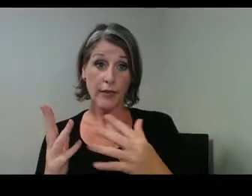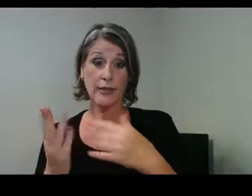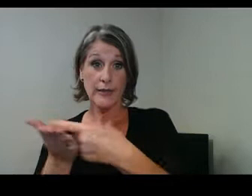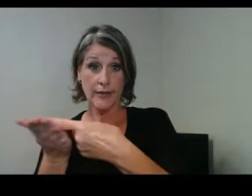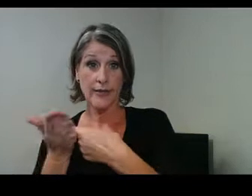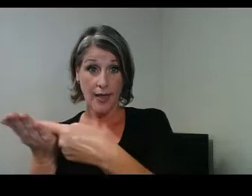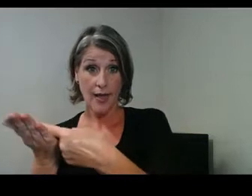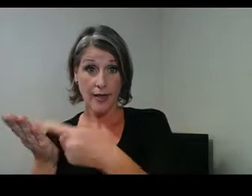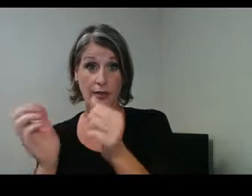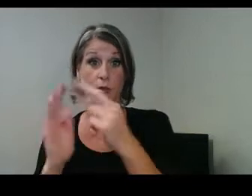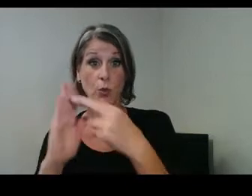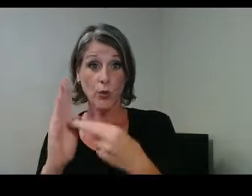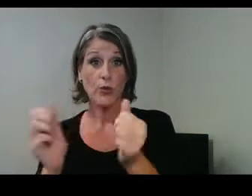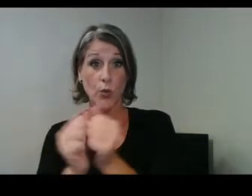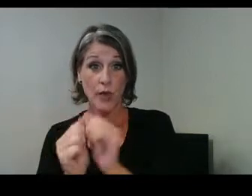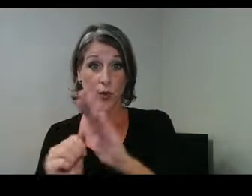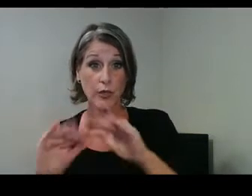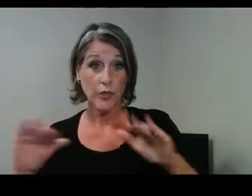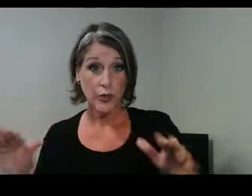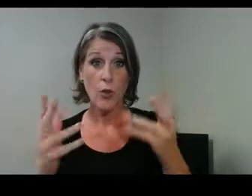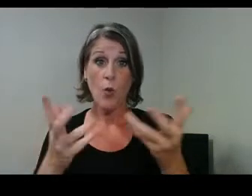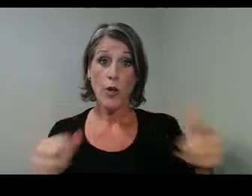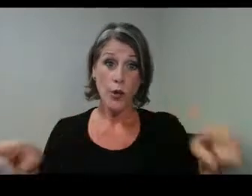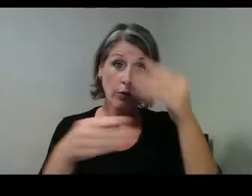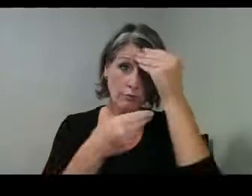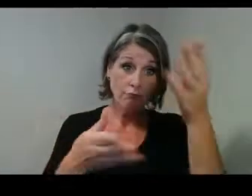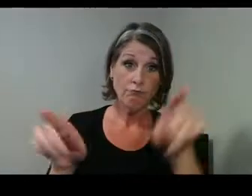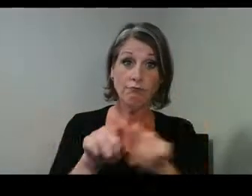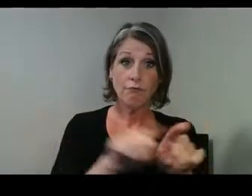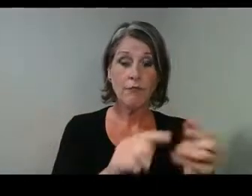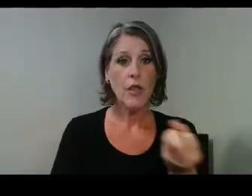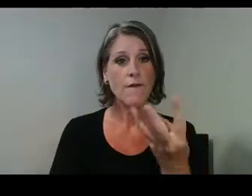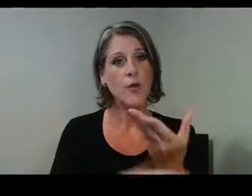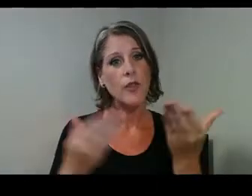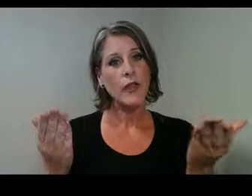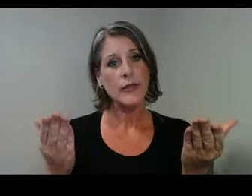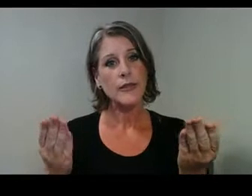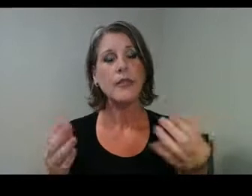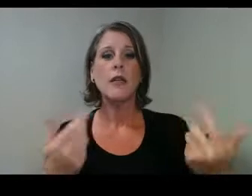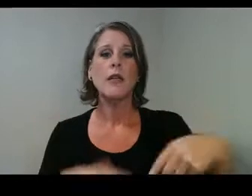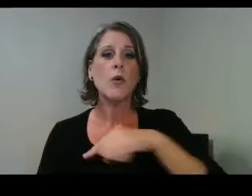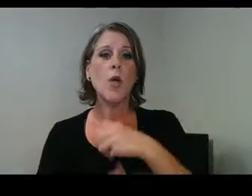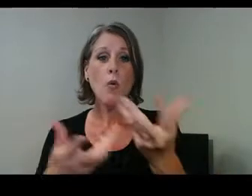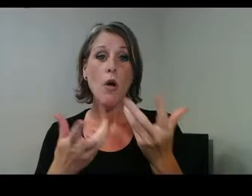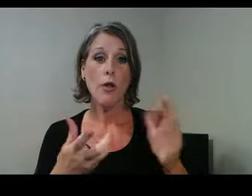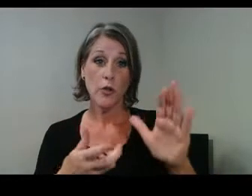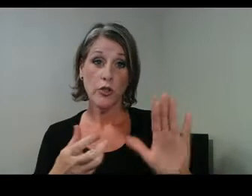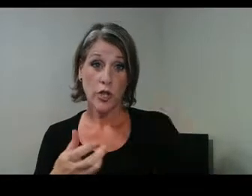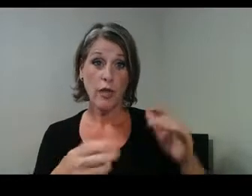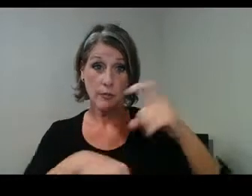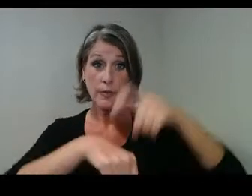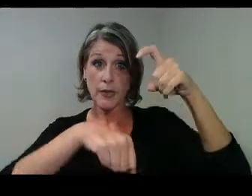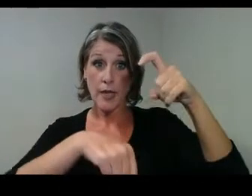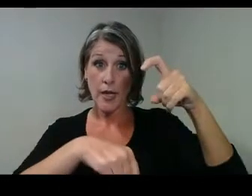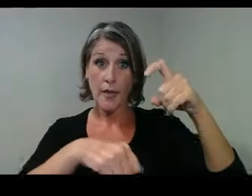like for you to be aware of as well. So a few things. Not only would we like your child to be on time in